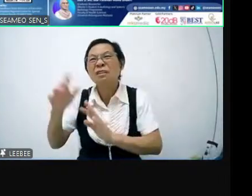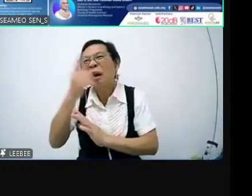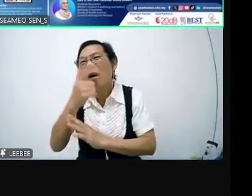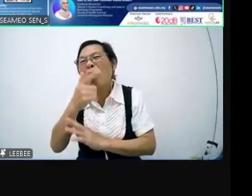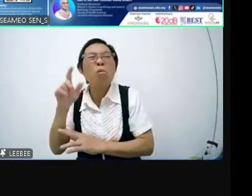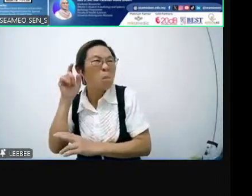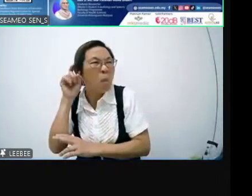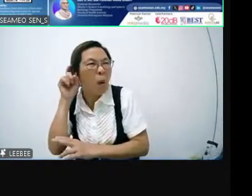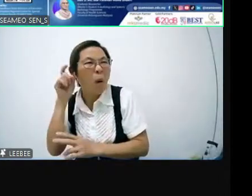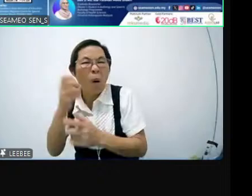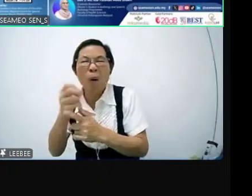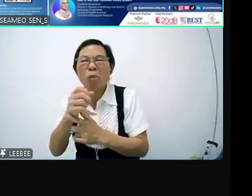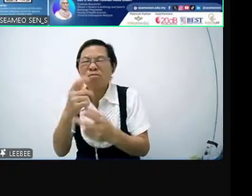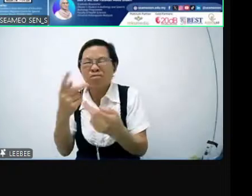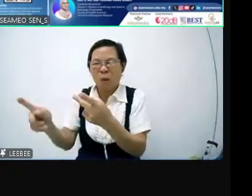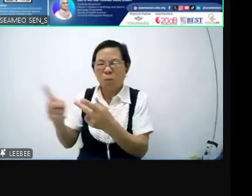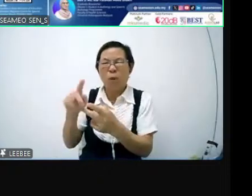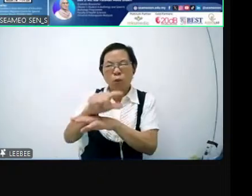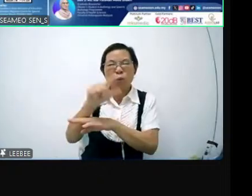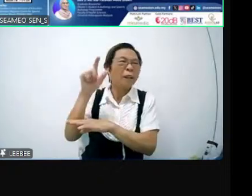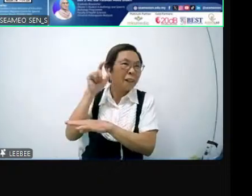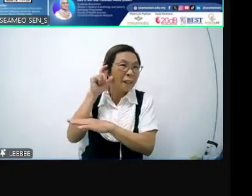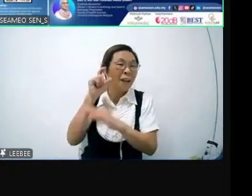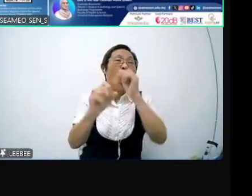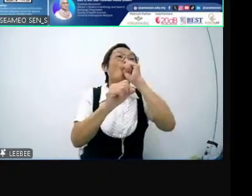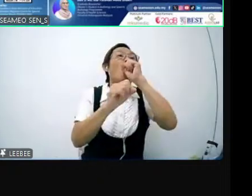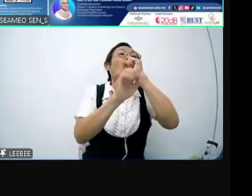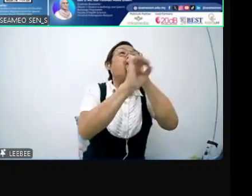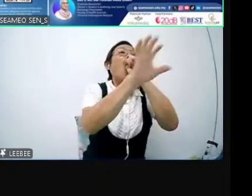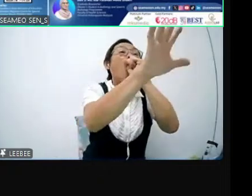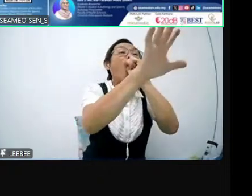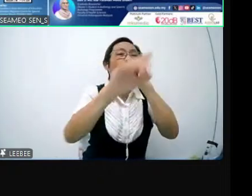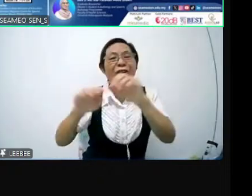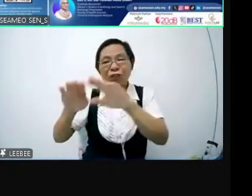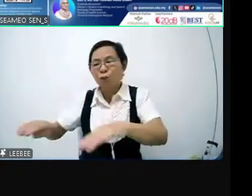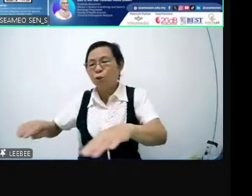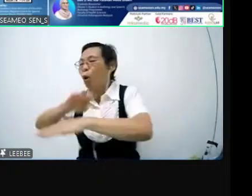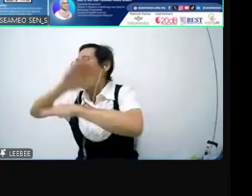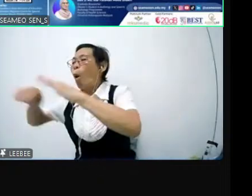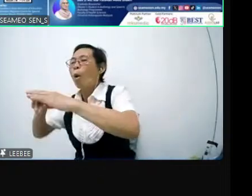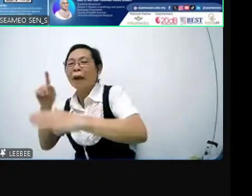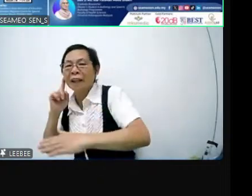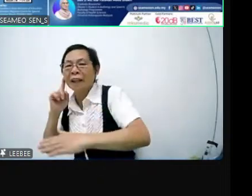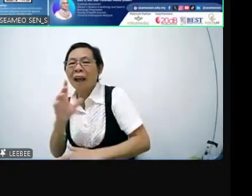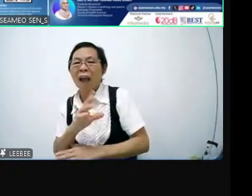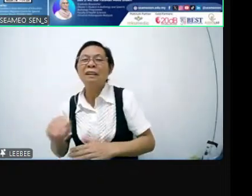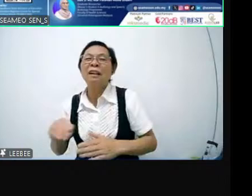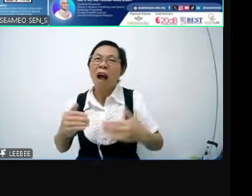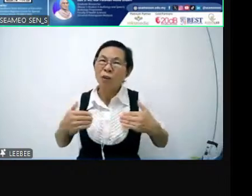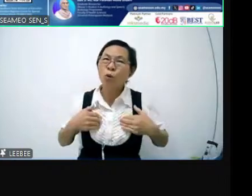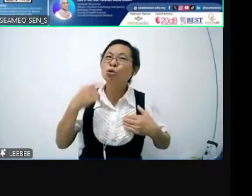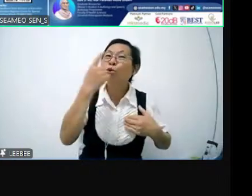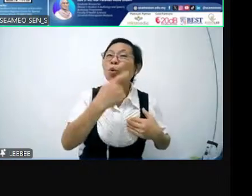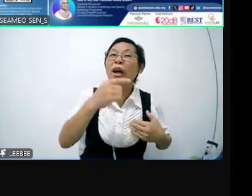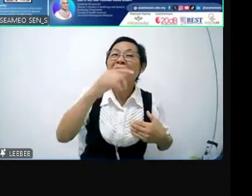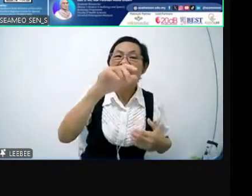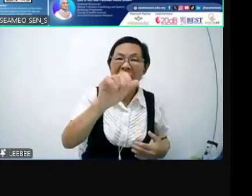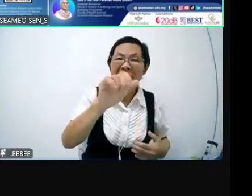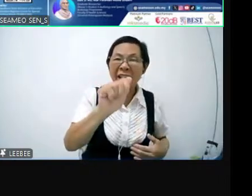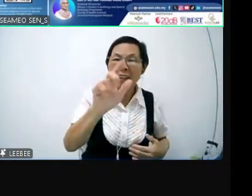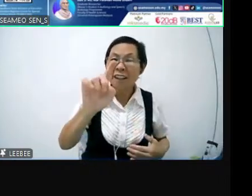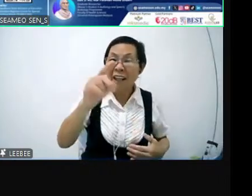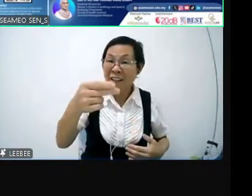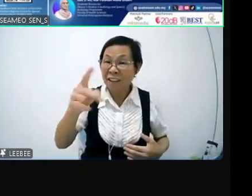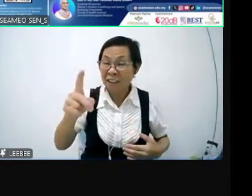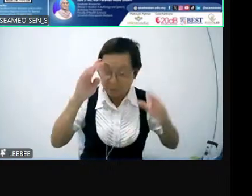aids. And also for those with attention problem. Okay,